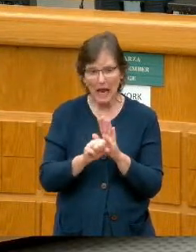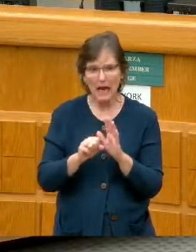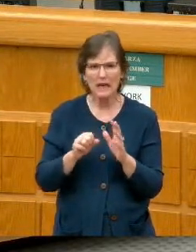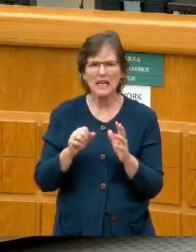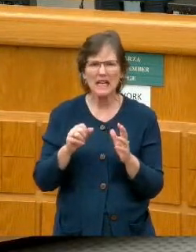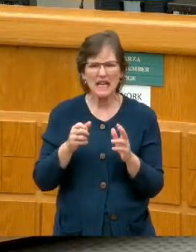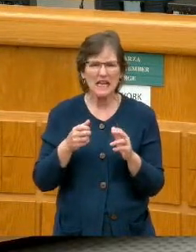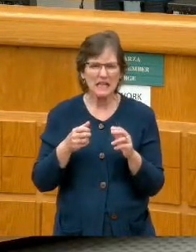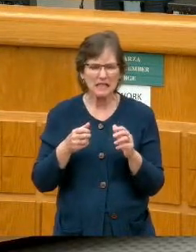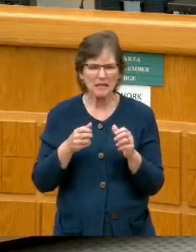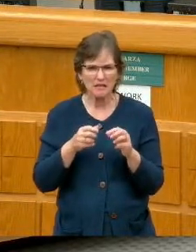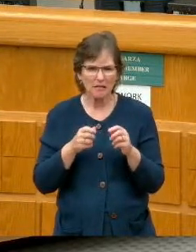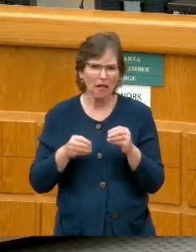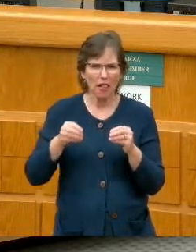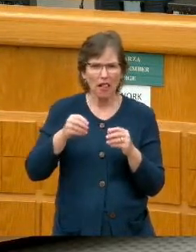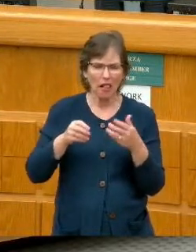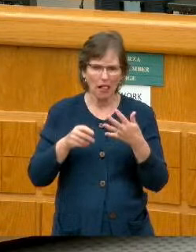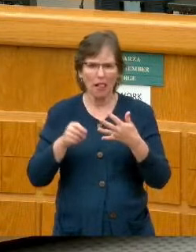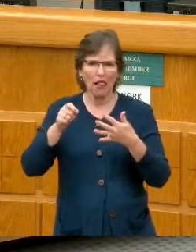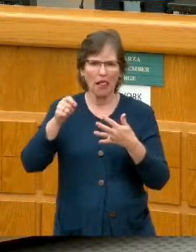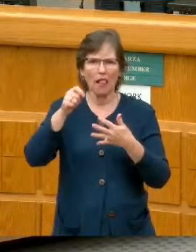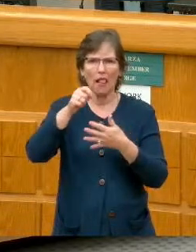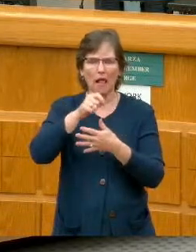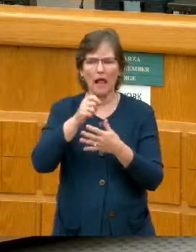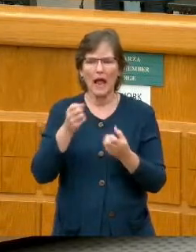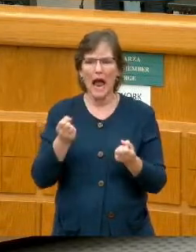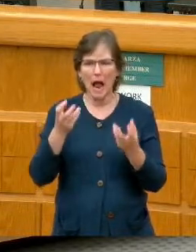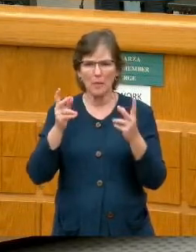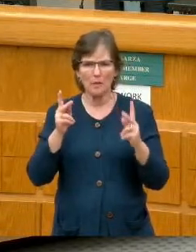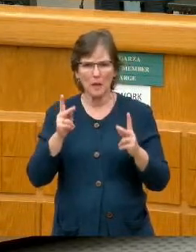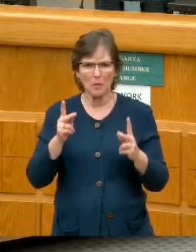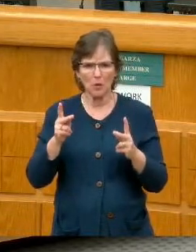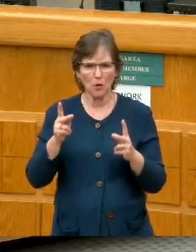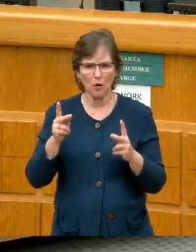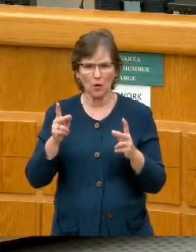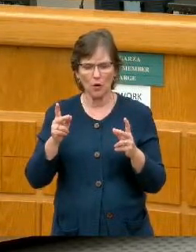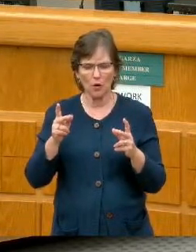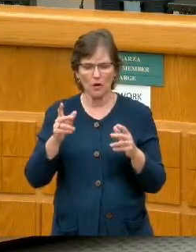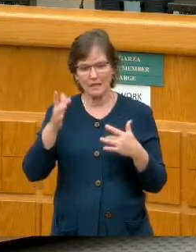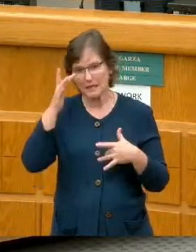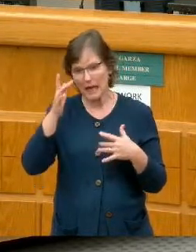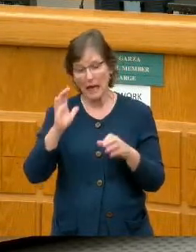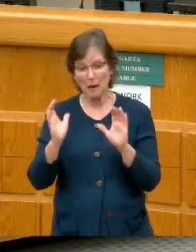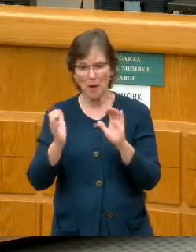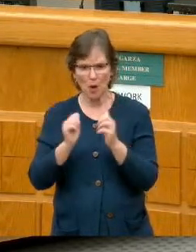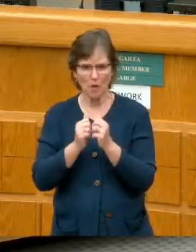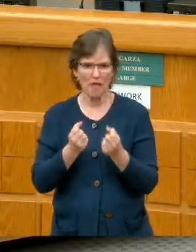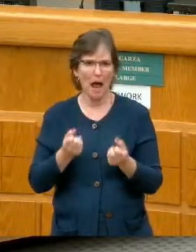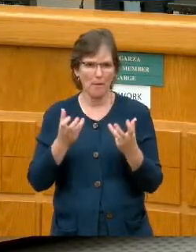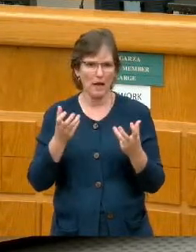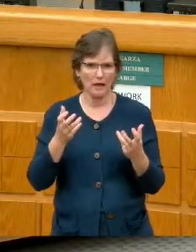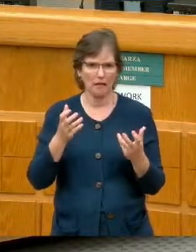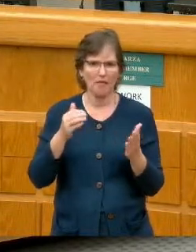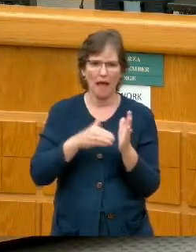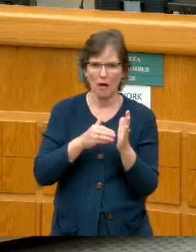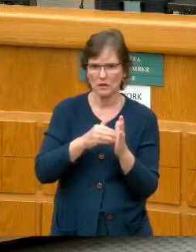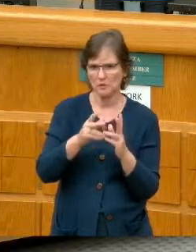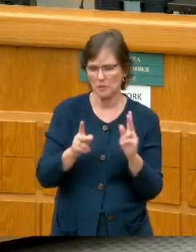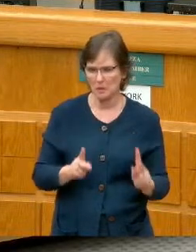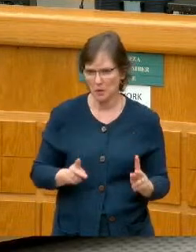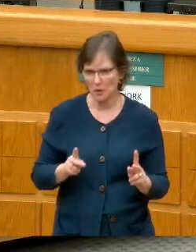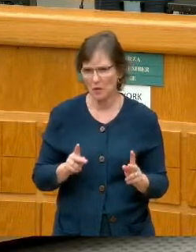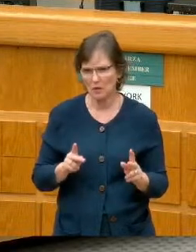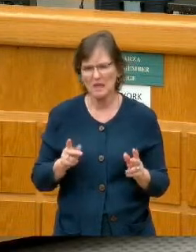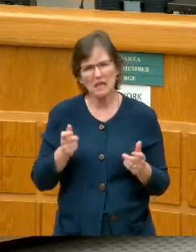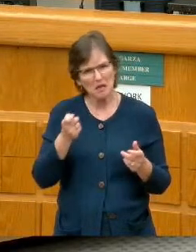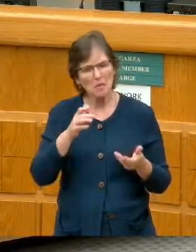to that. In terms of our average cases per capita over the past week, we're very low. We're in the lower echelon of all of the trauma